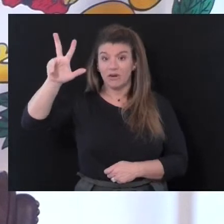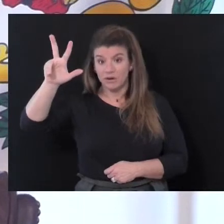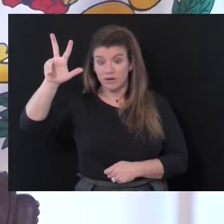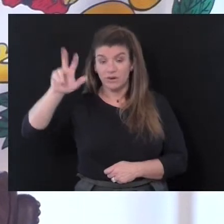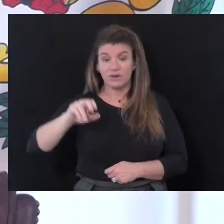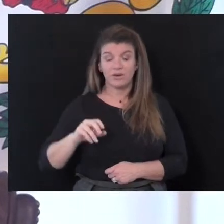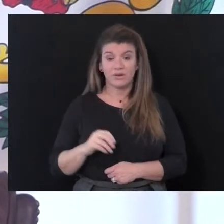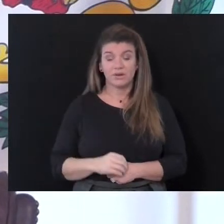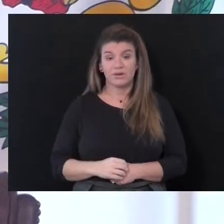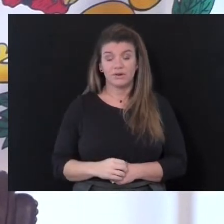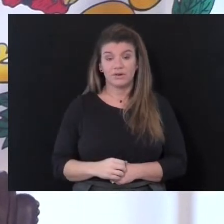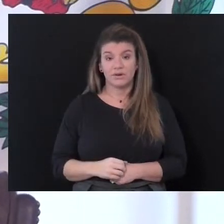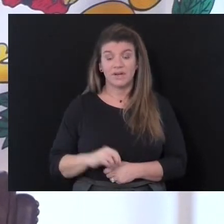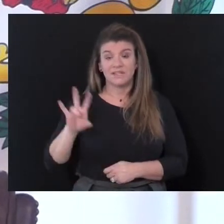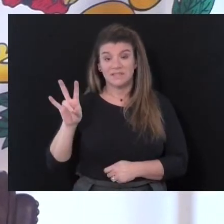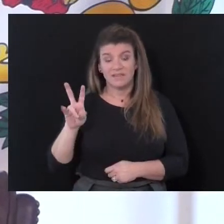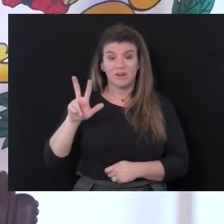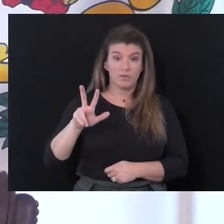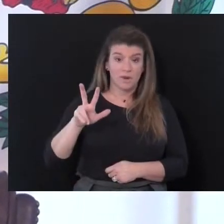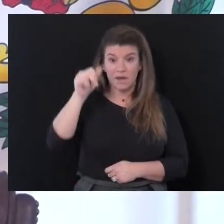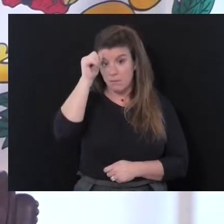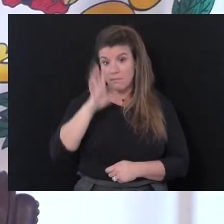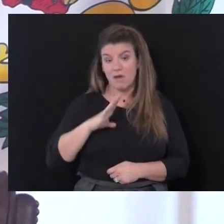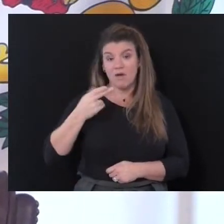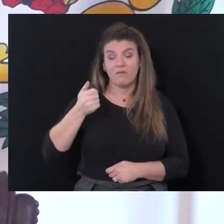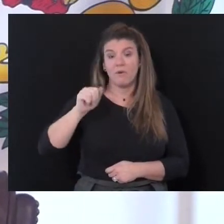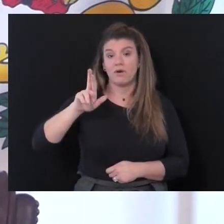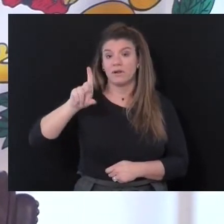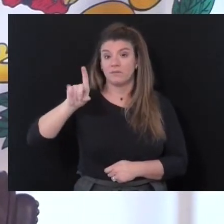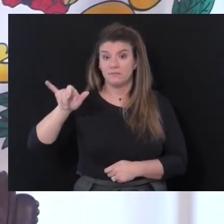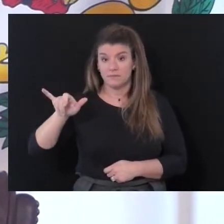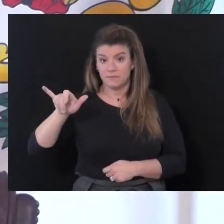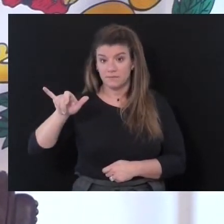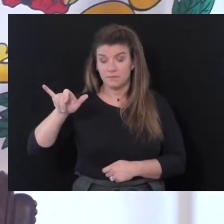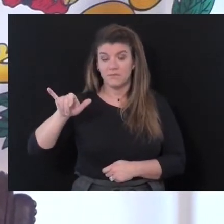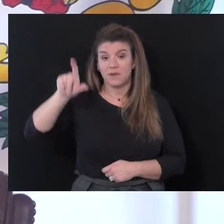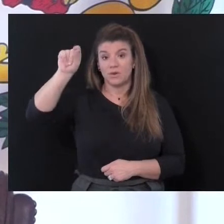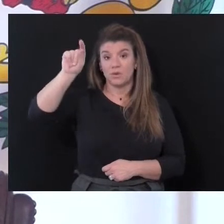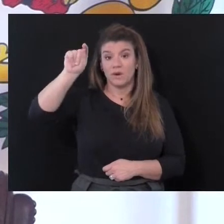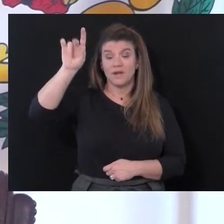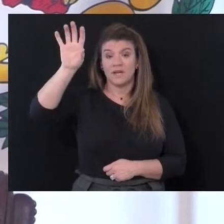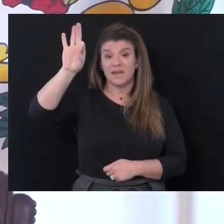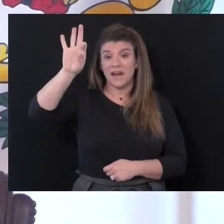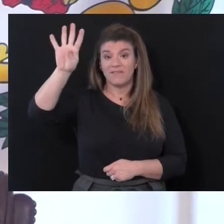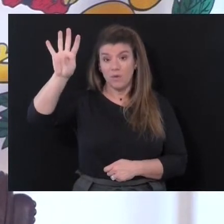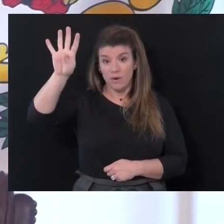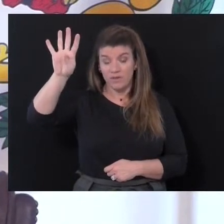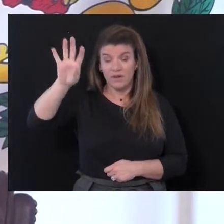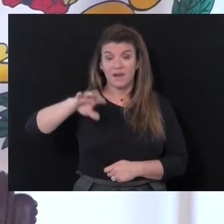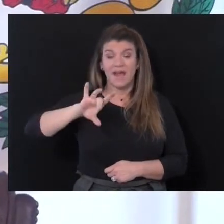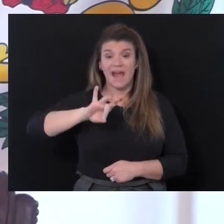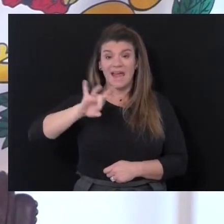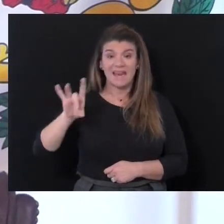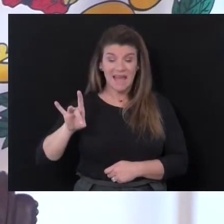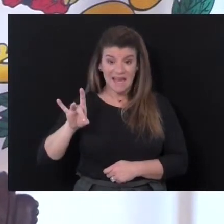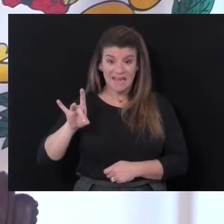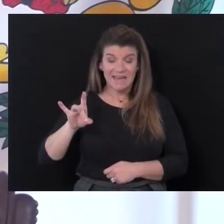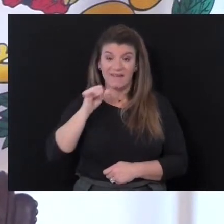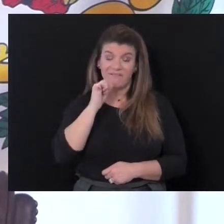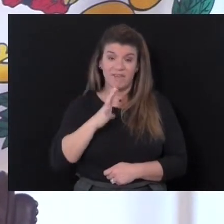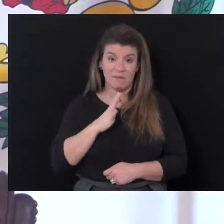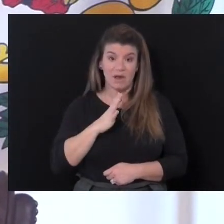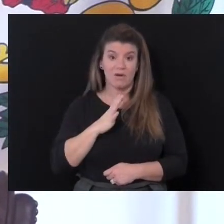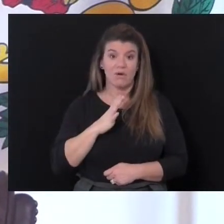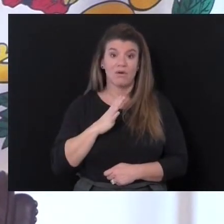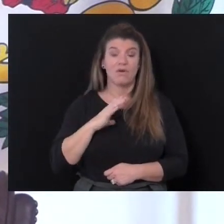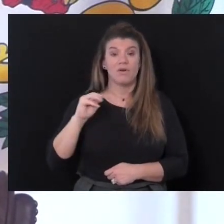2093rd death, a 73-year-old male from Hardy County. Our 2094th death, an 88-year-old